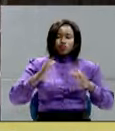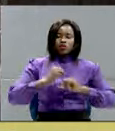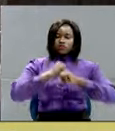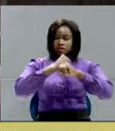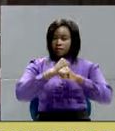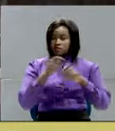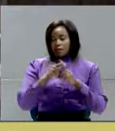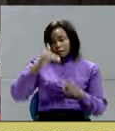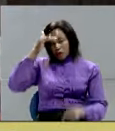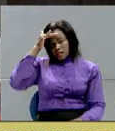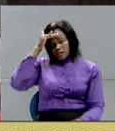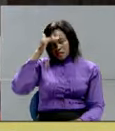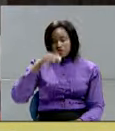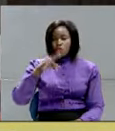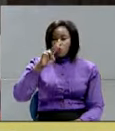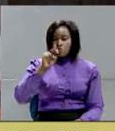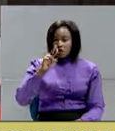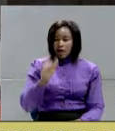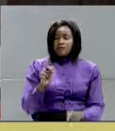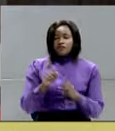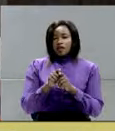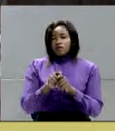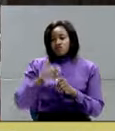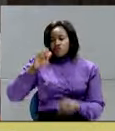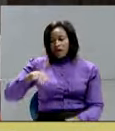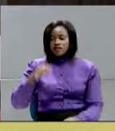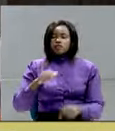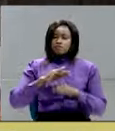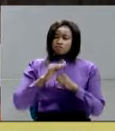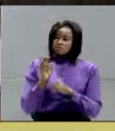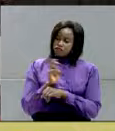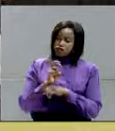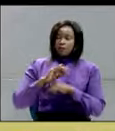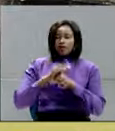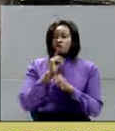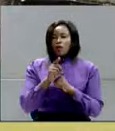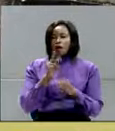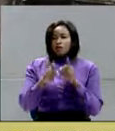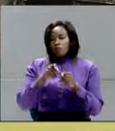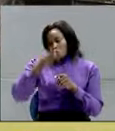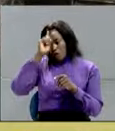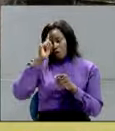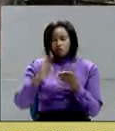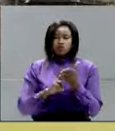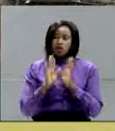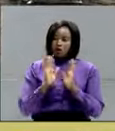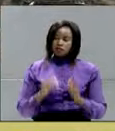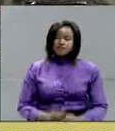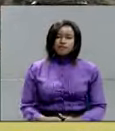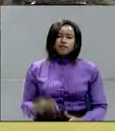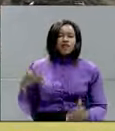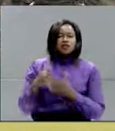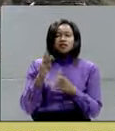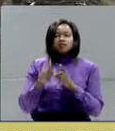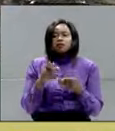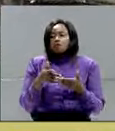police, traffic police and union police will be monitoring to make sure that people are not encroaching anymore. Over time, people have made it a routine